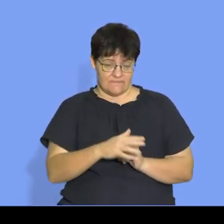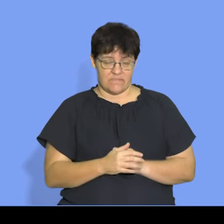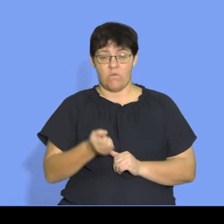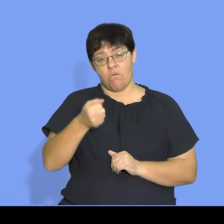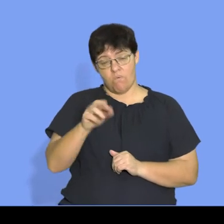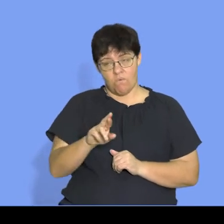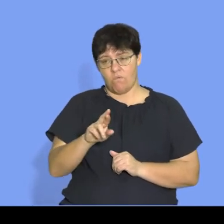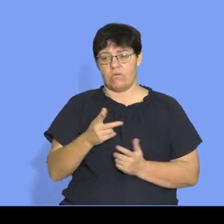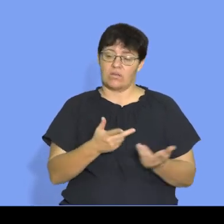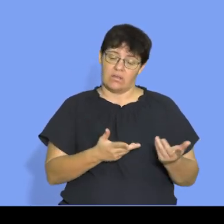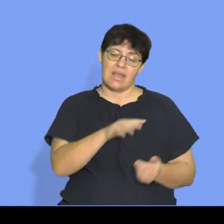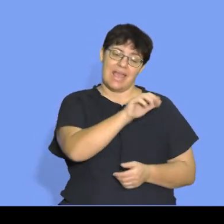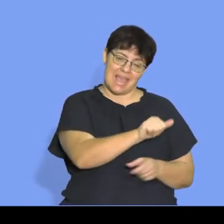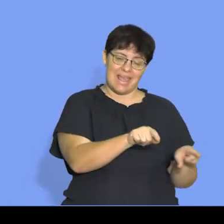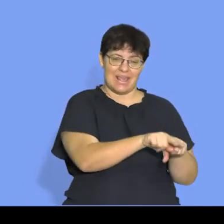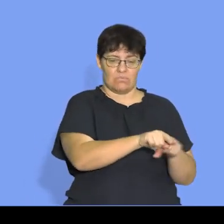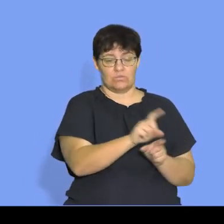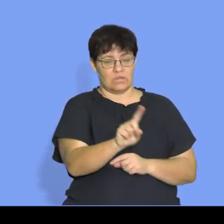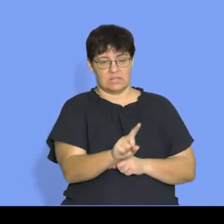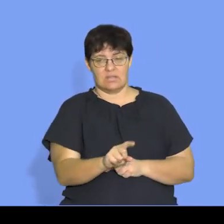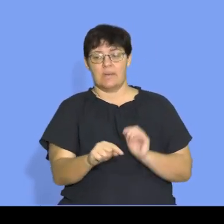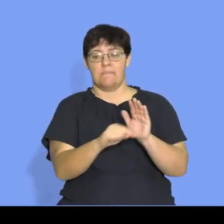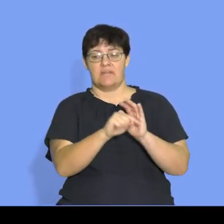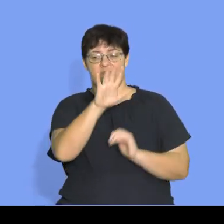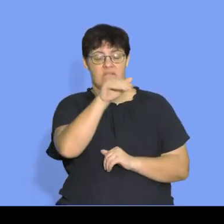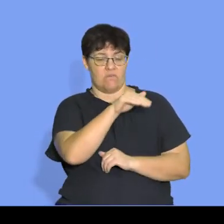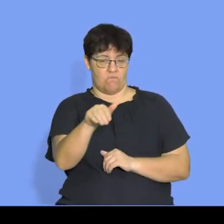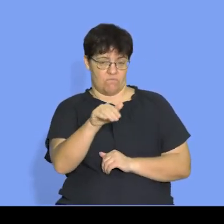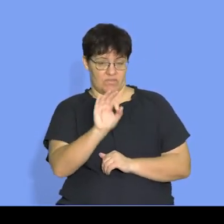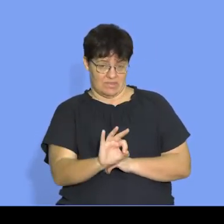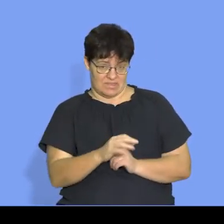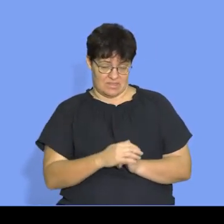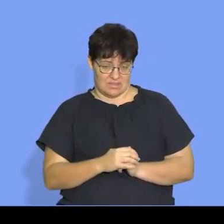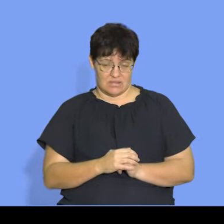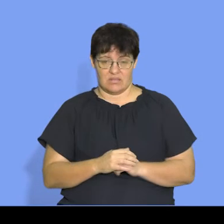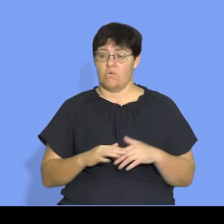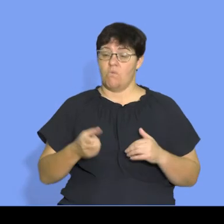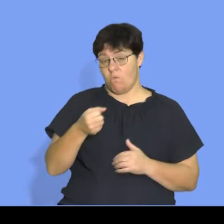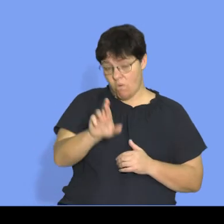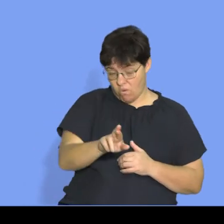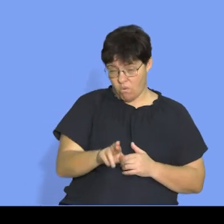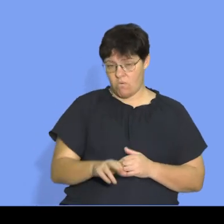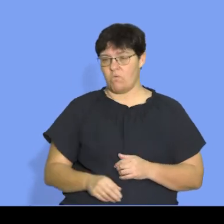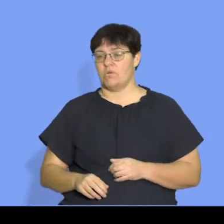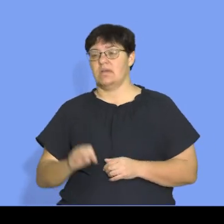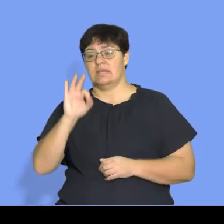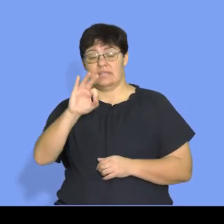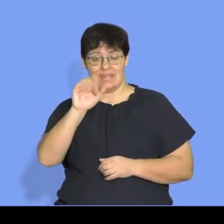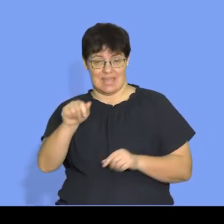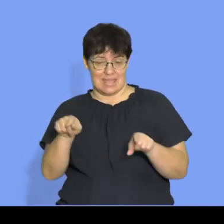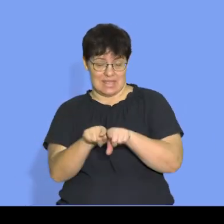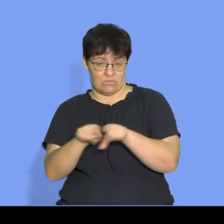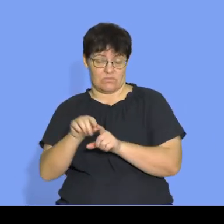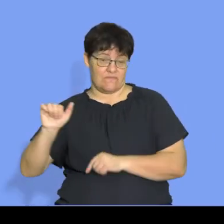5. A is equals to minus 5 over 3. Or 3a